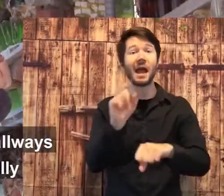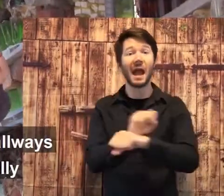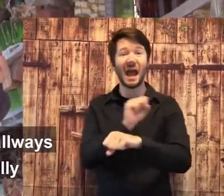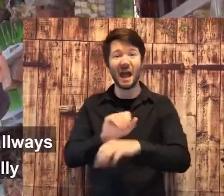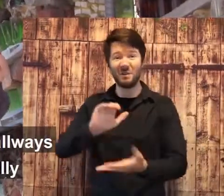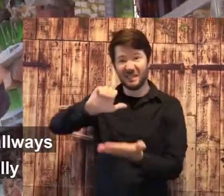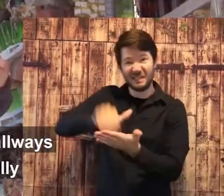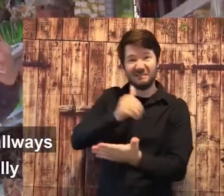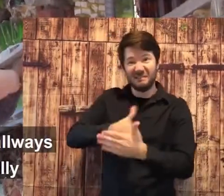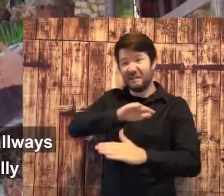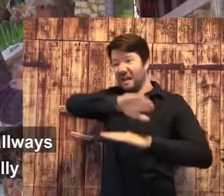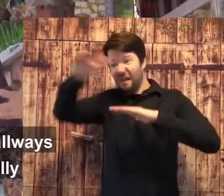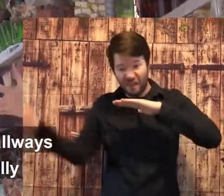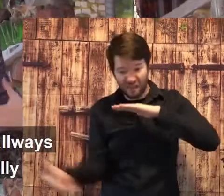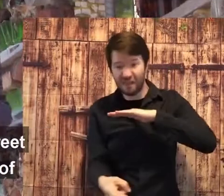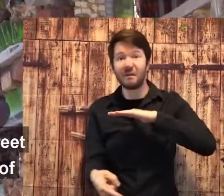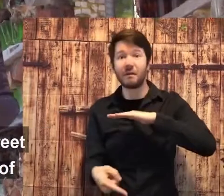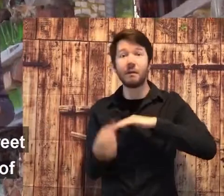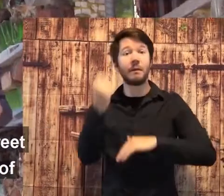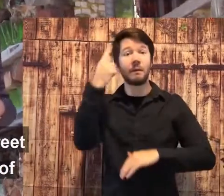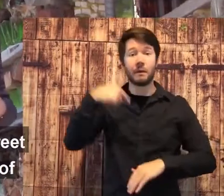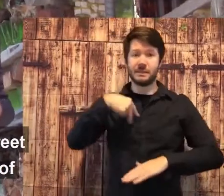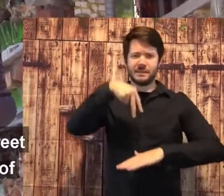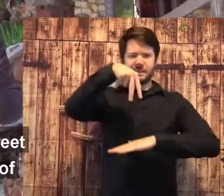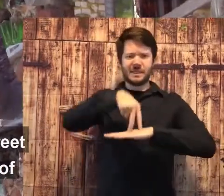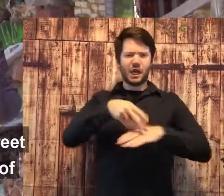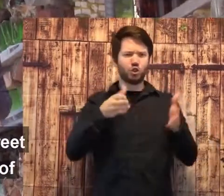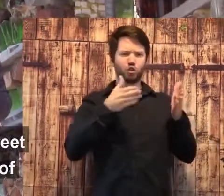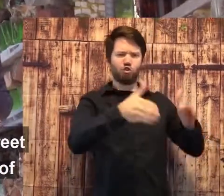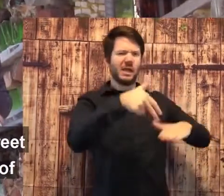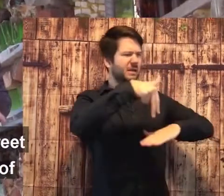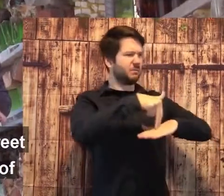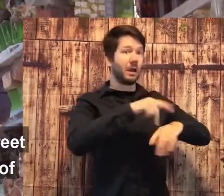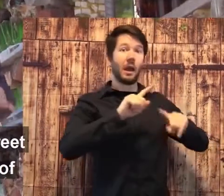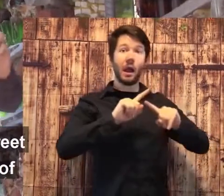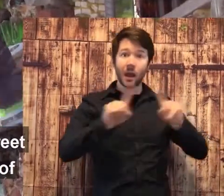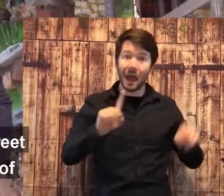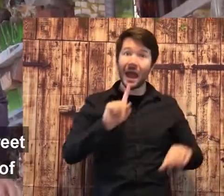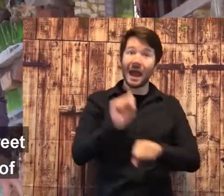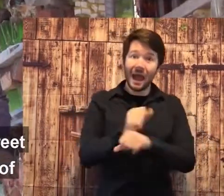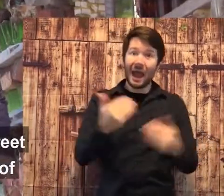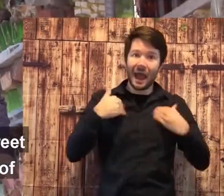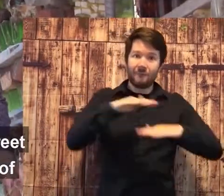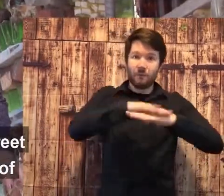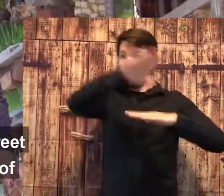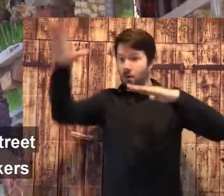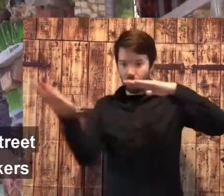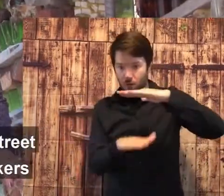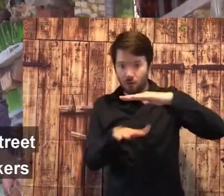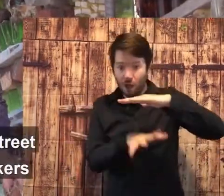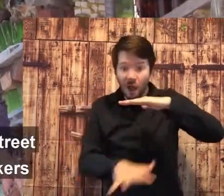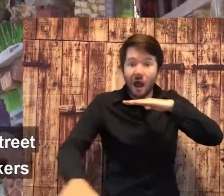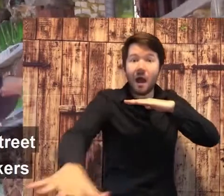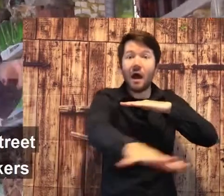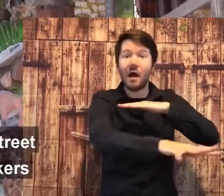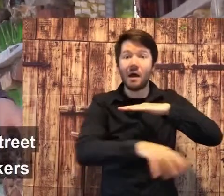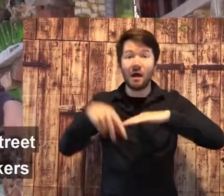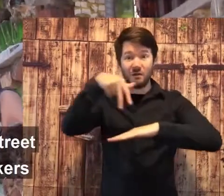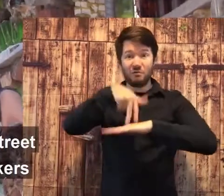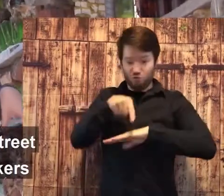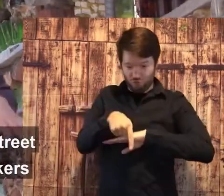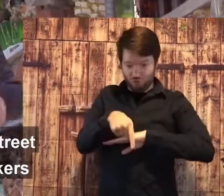are all around me. He started actually excavating below, so I'm standing on street level, but there's actually a whole level of the Magic Gardens that goes